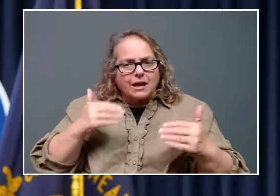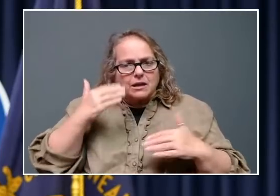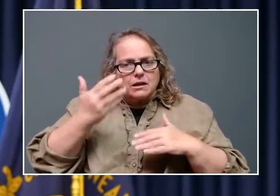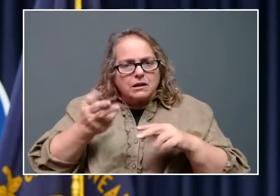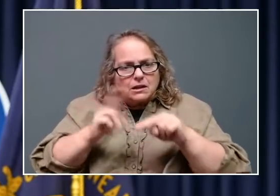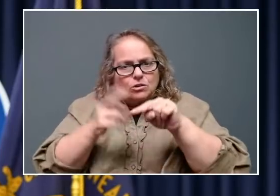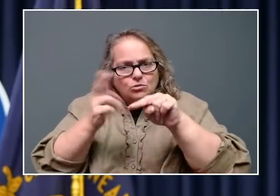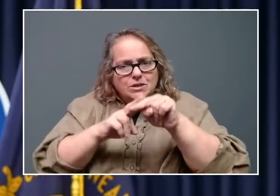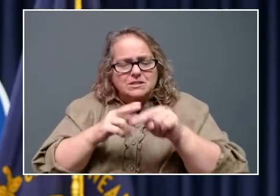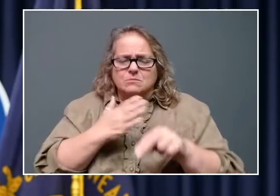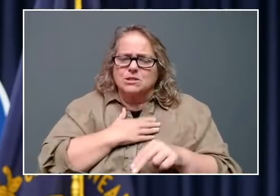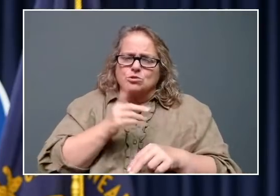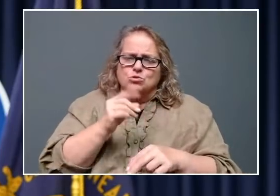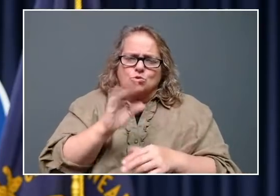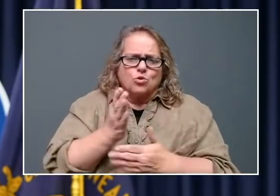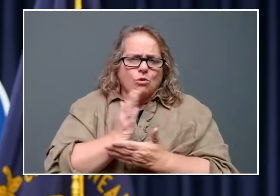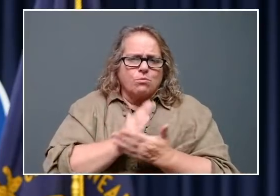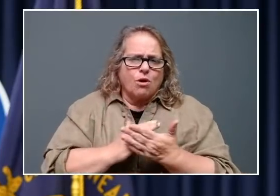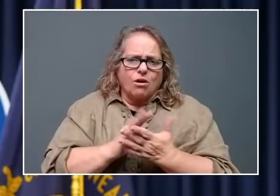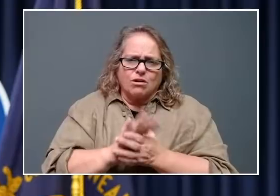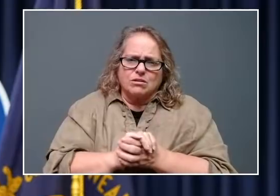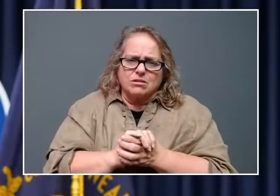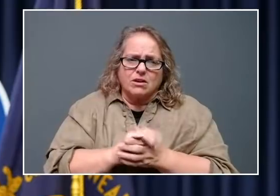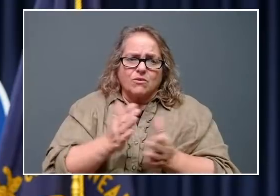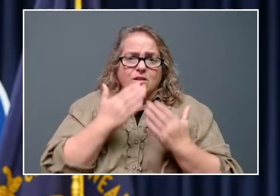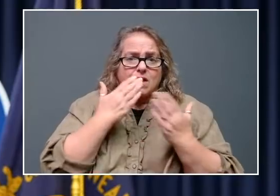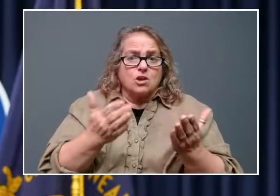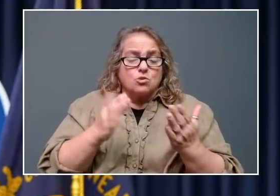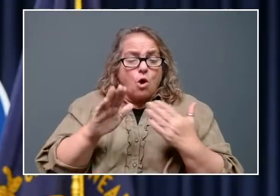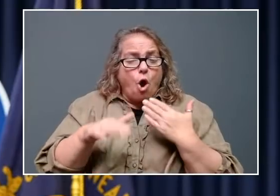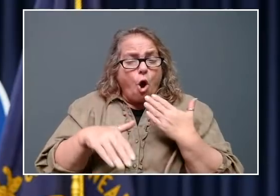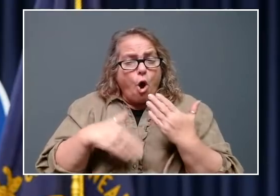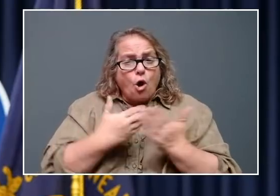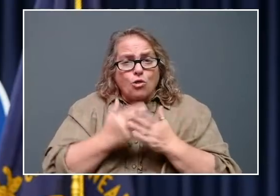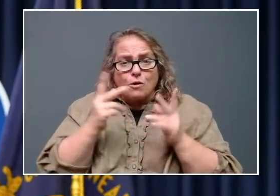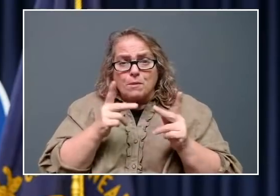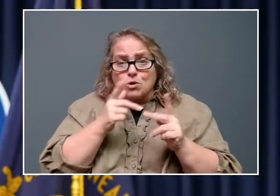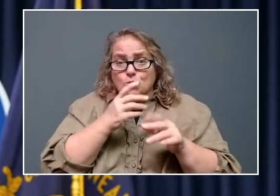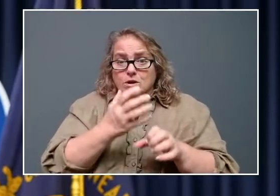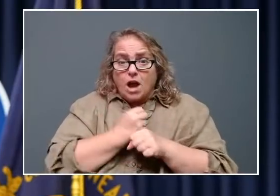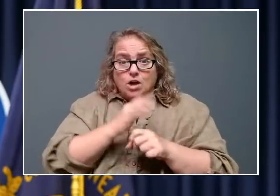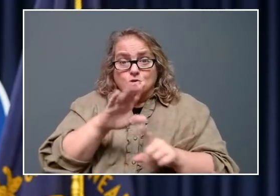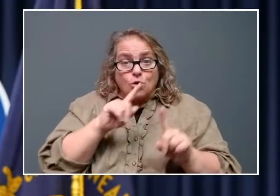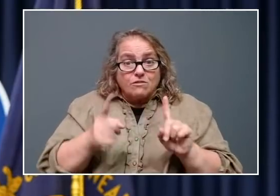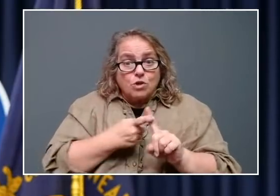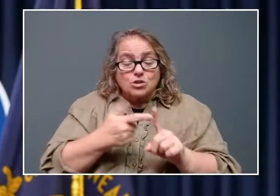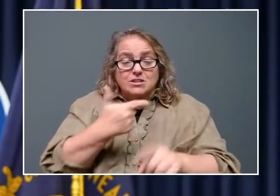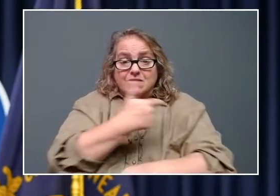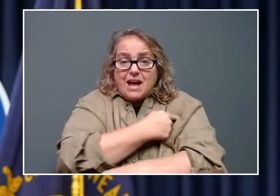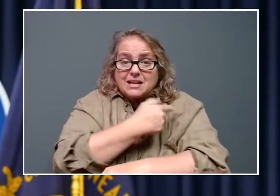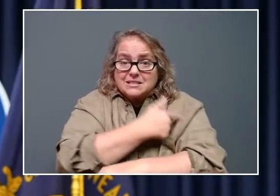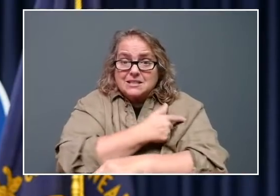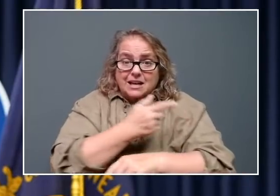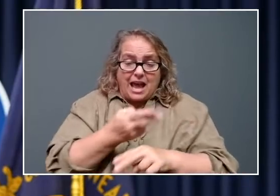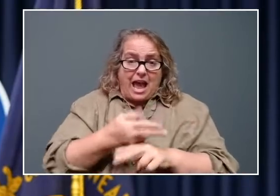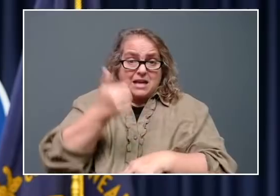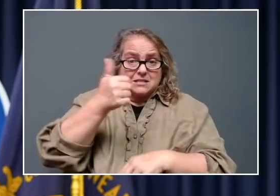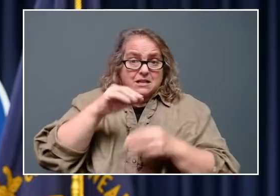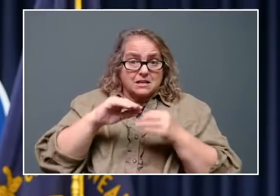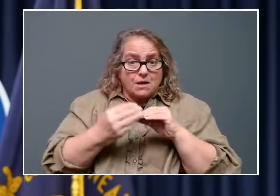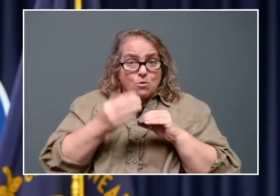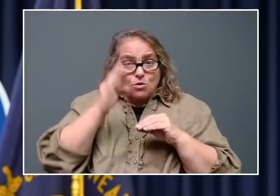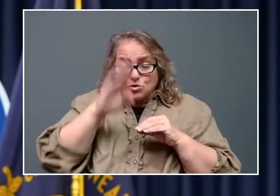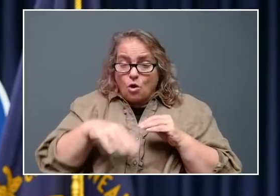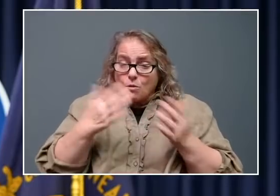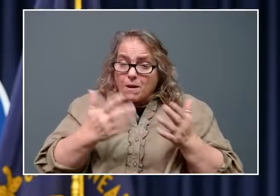all the people, I mean, the most we've seen in a while over the weekend that got your first vaccine. We know it may have been a difficult